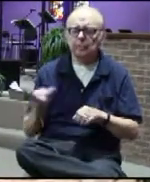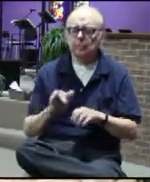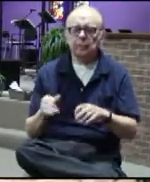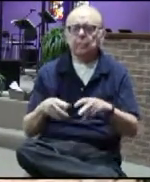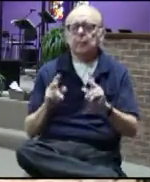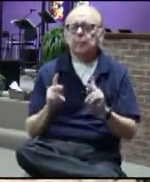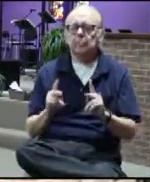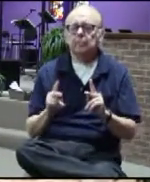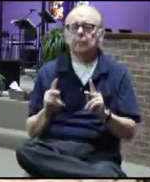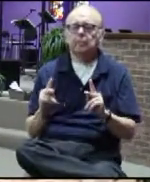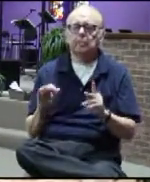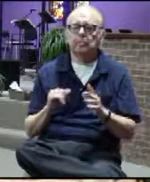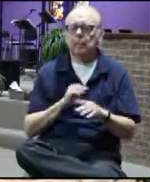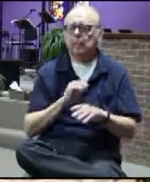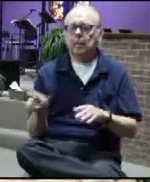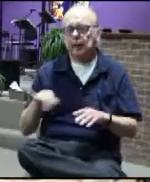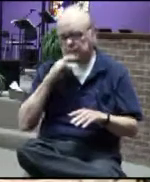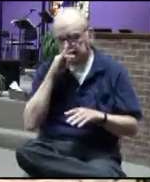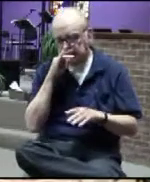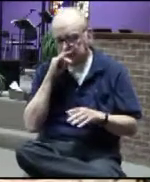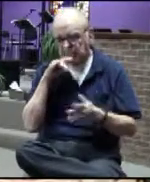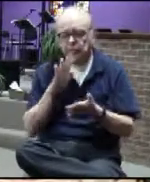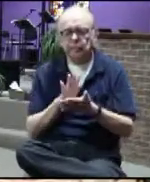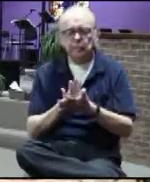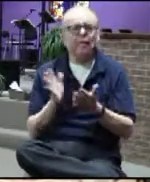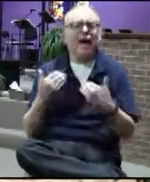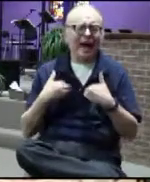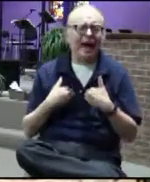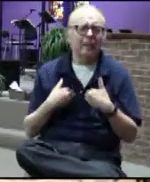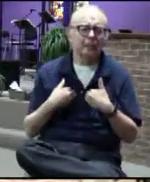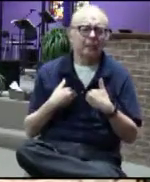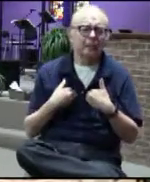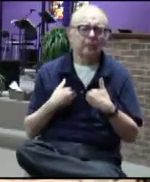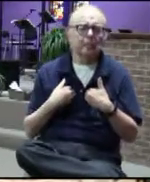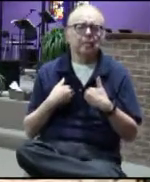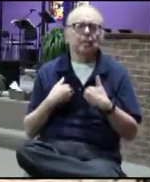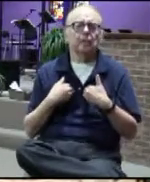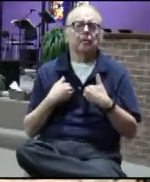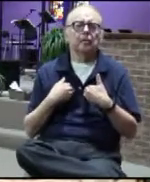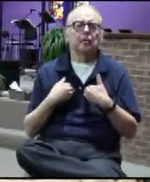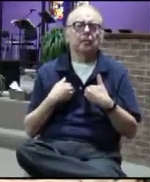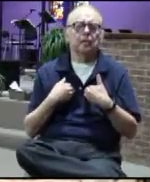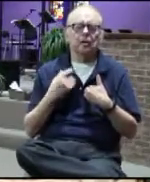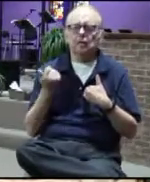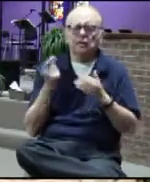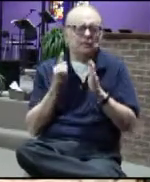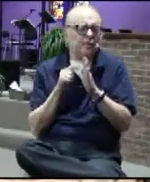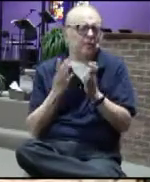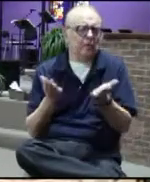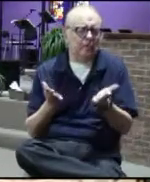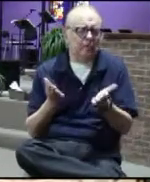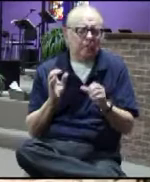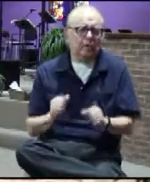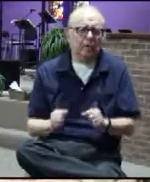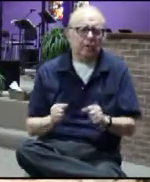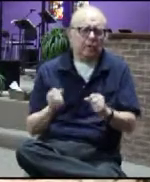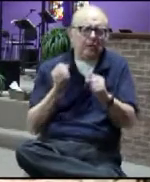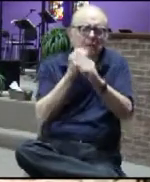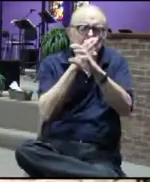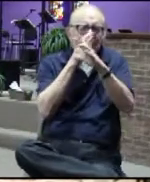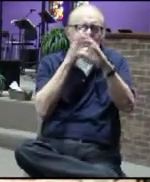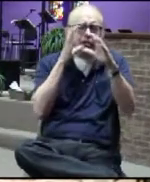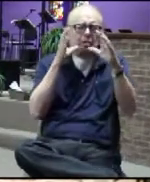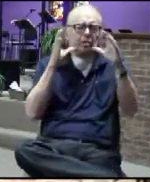opportunities that all of the other kids in the school have. For just a few moments, to be able to imagine.